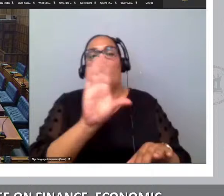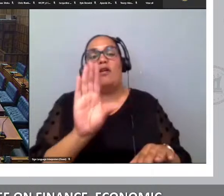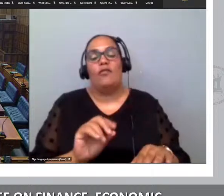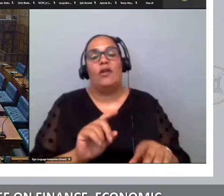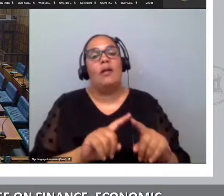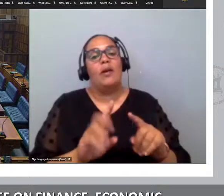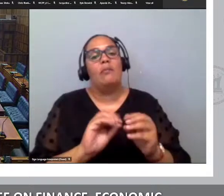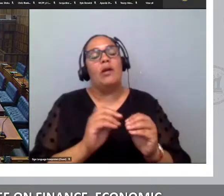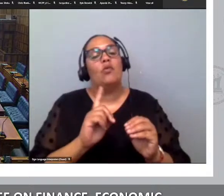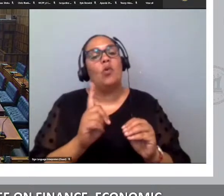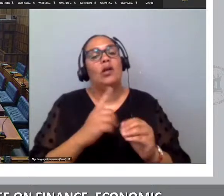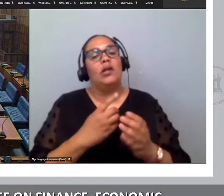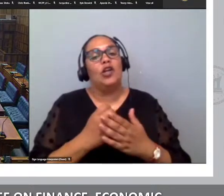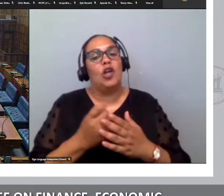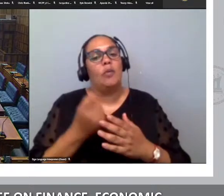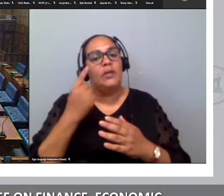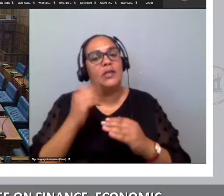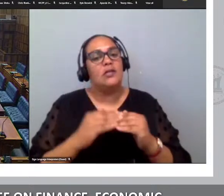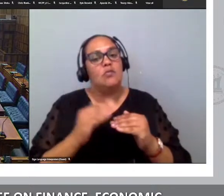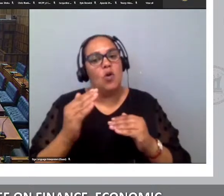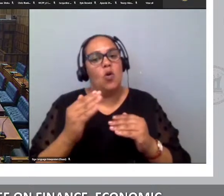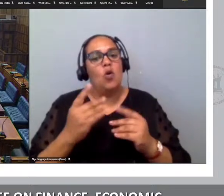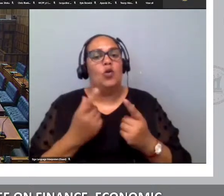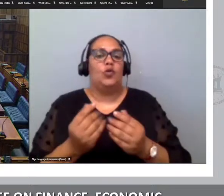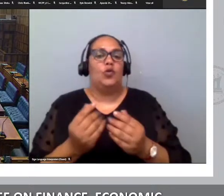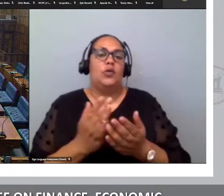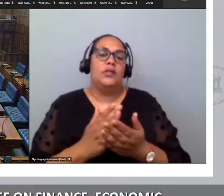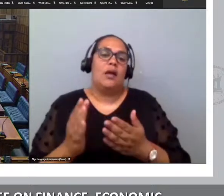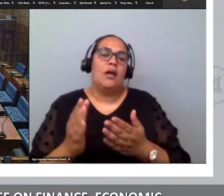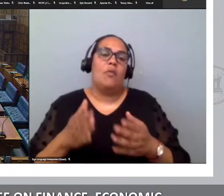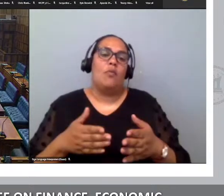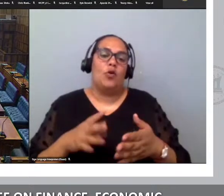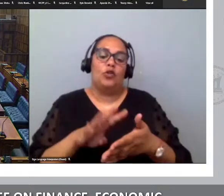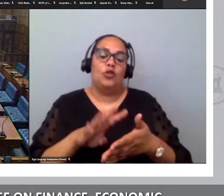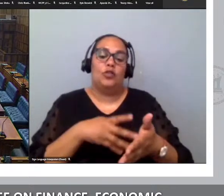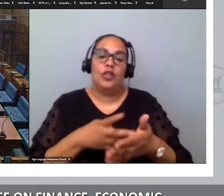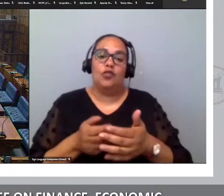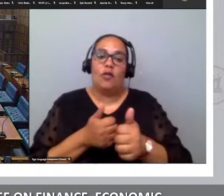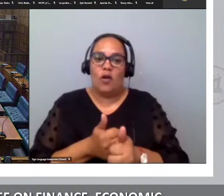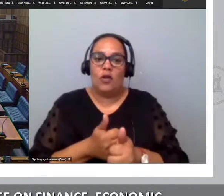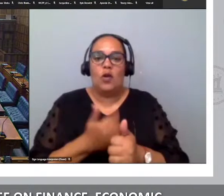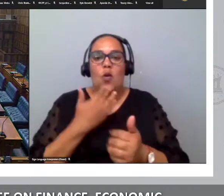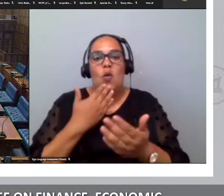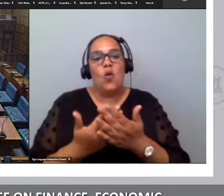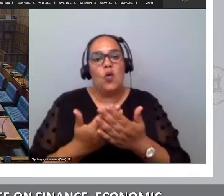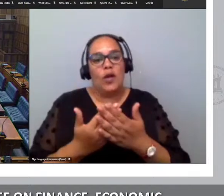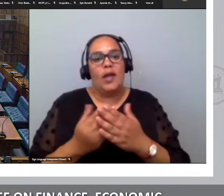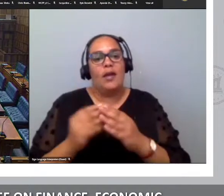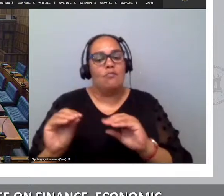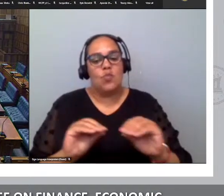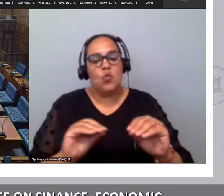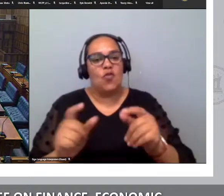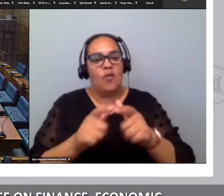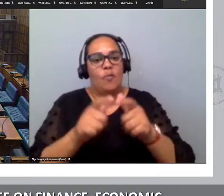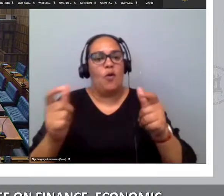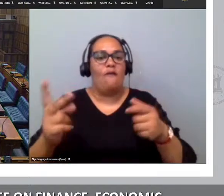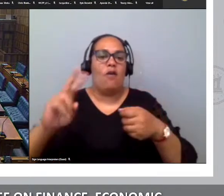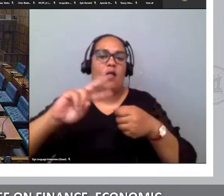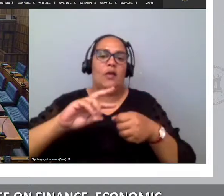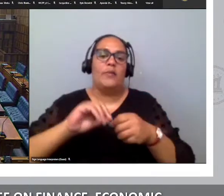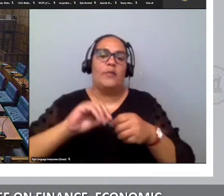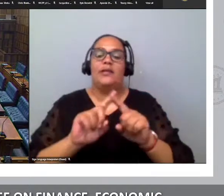more economic sense for them to bypass certain ports to maintain schedule to be able to move larger volumes in